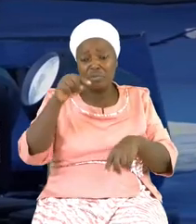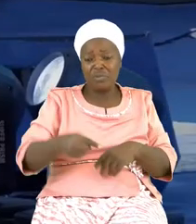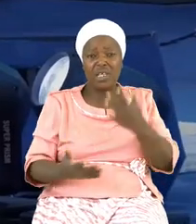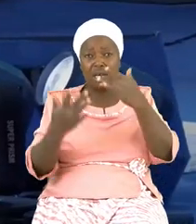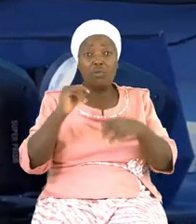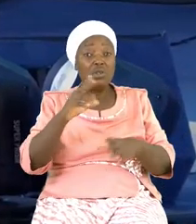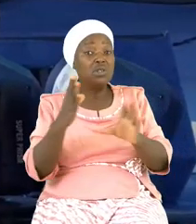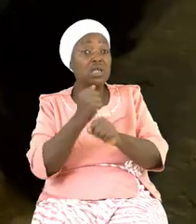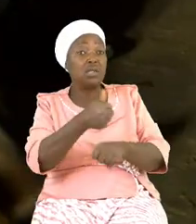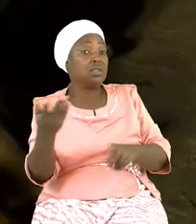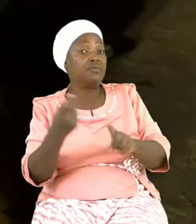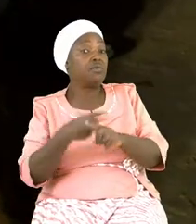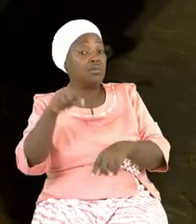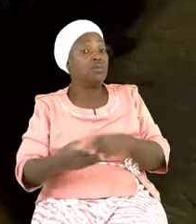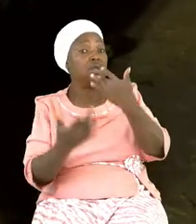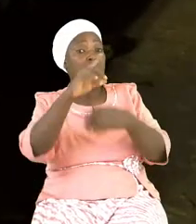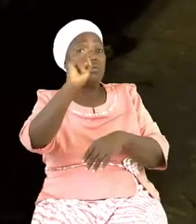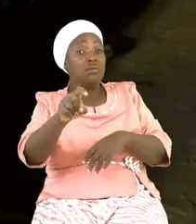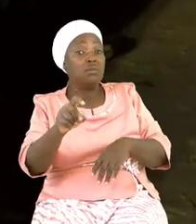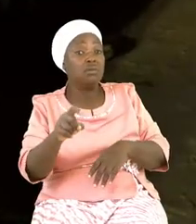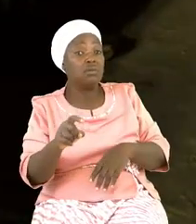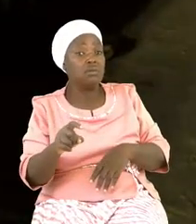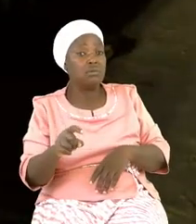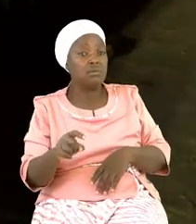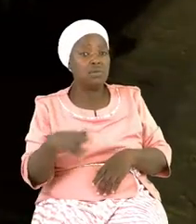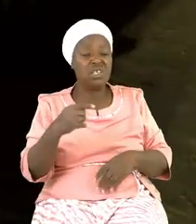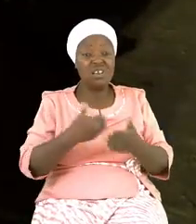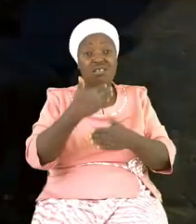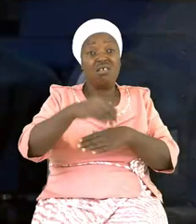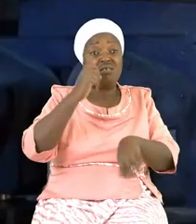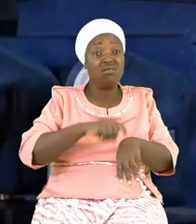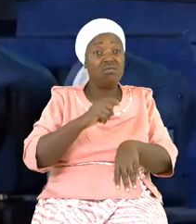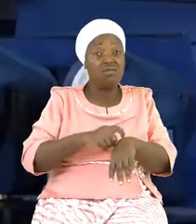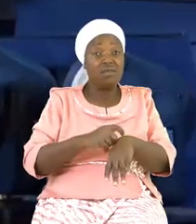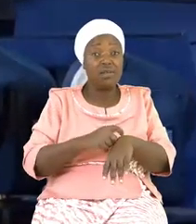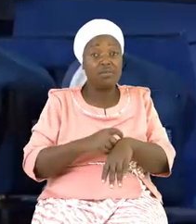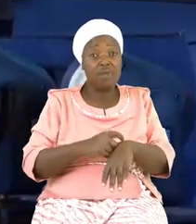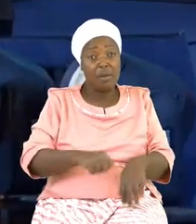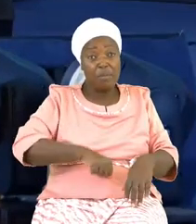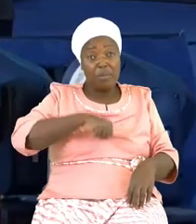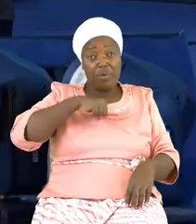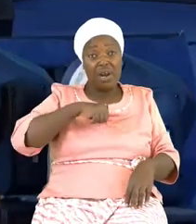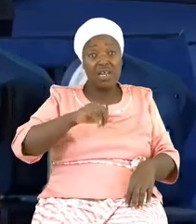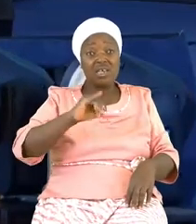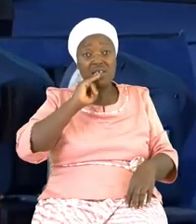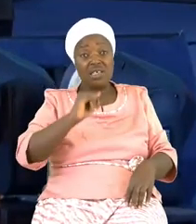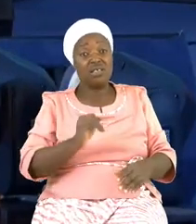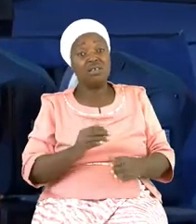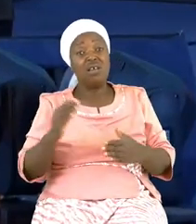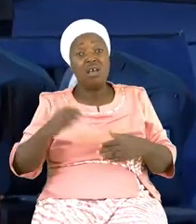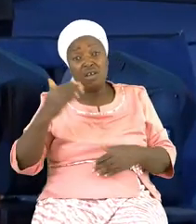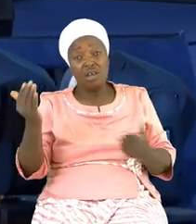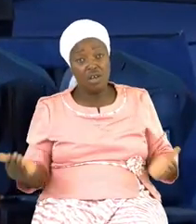anything coming from hell? The next time pride is introduced to you, know where that is coming